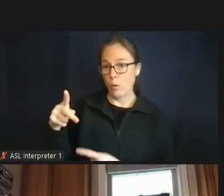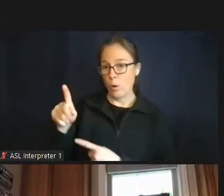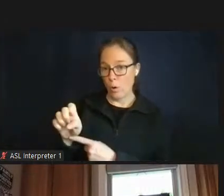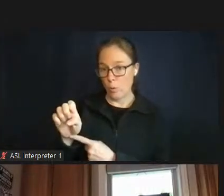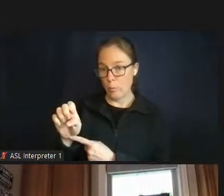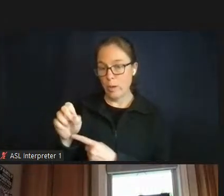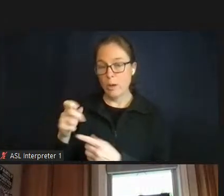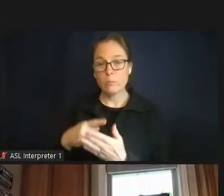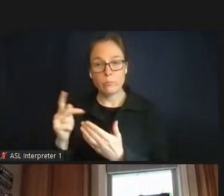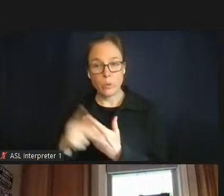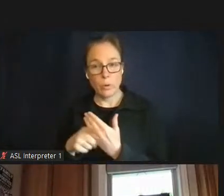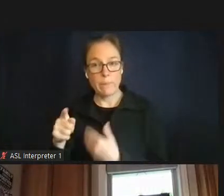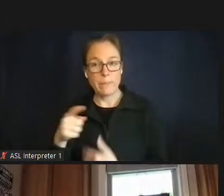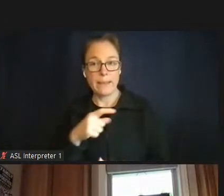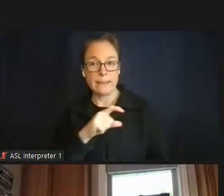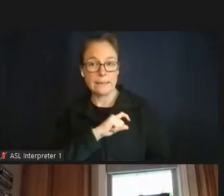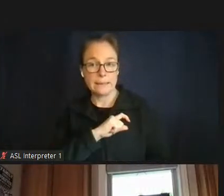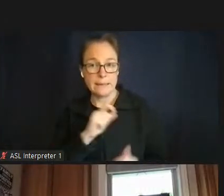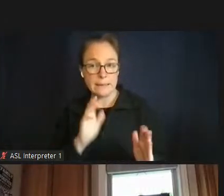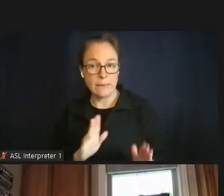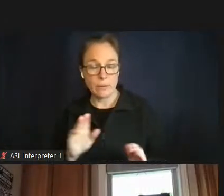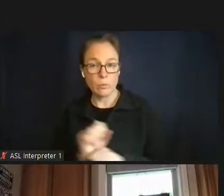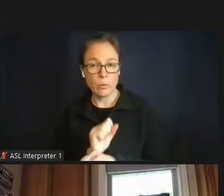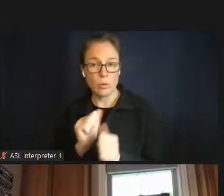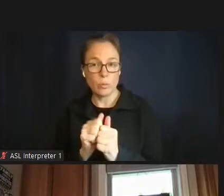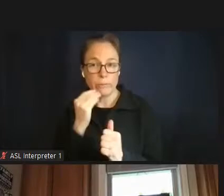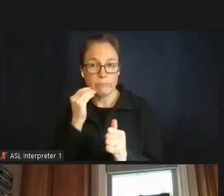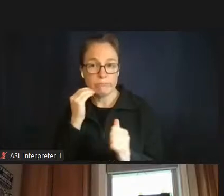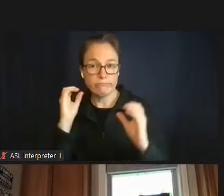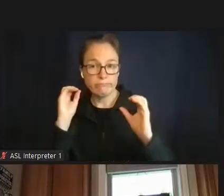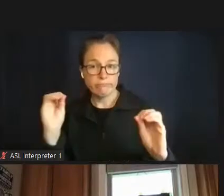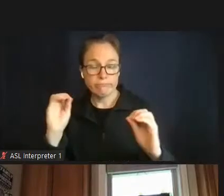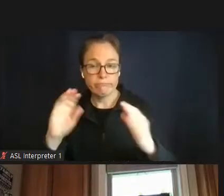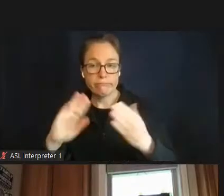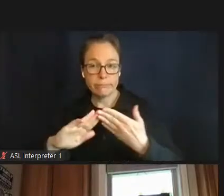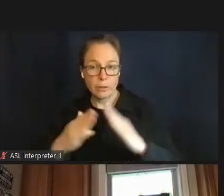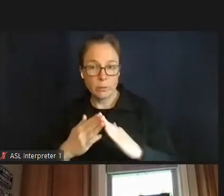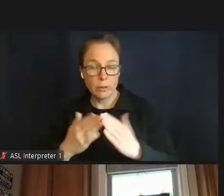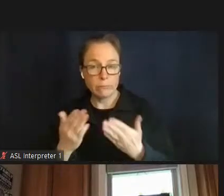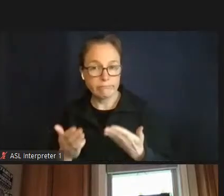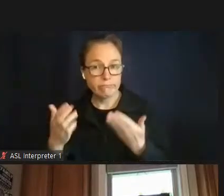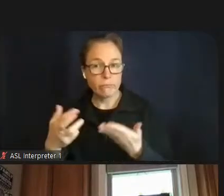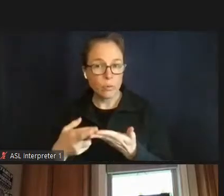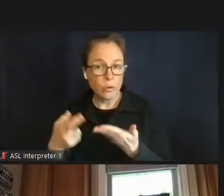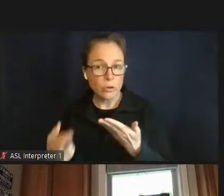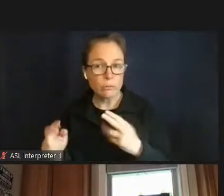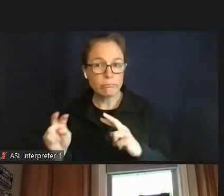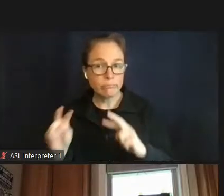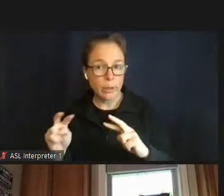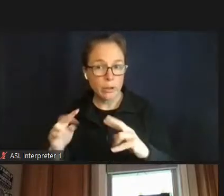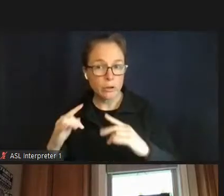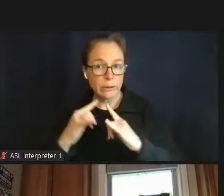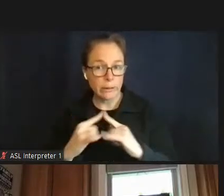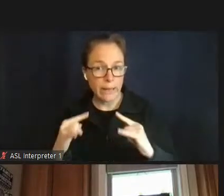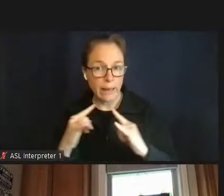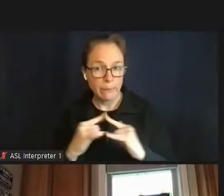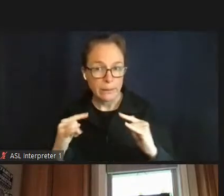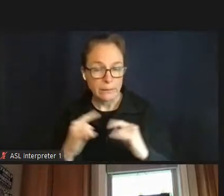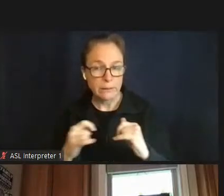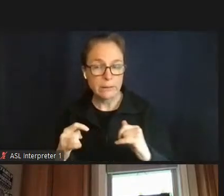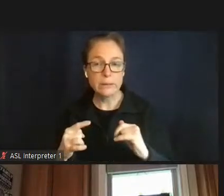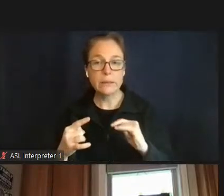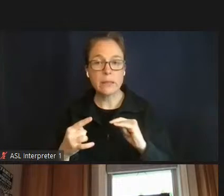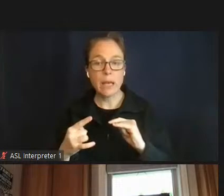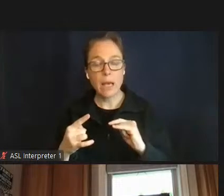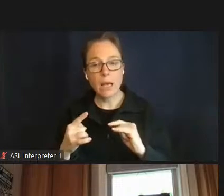this deputy and team work with the unhoused community, and they provide resources, monitor encampments, and act as a liaison between the